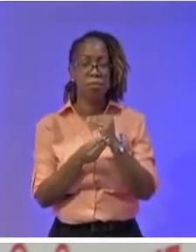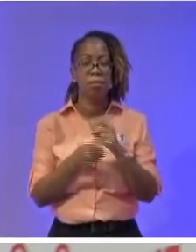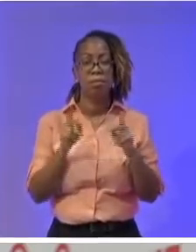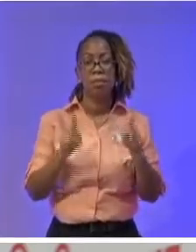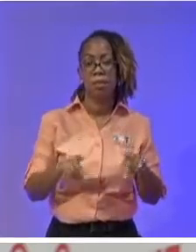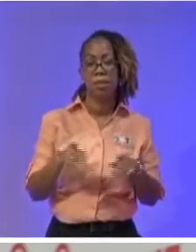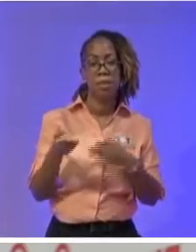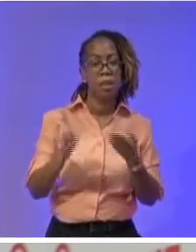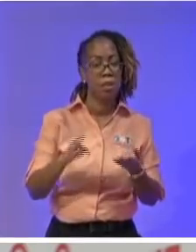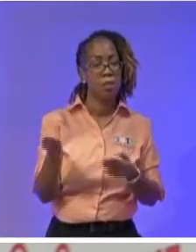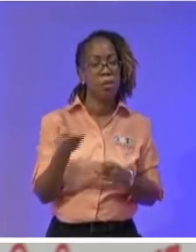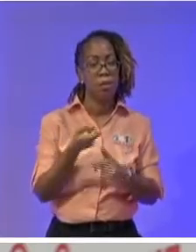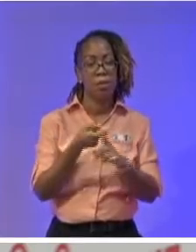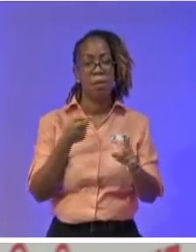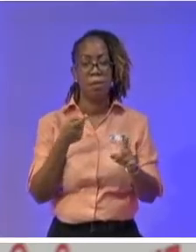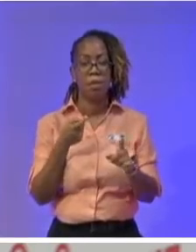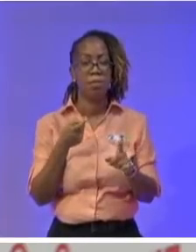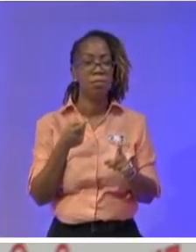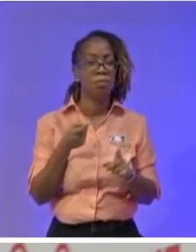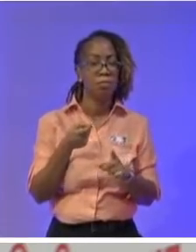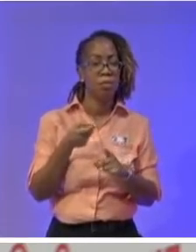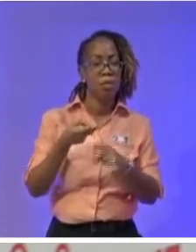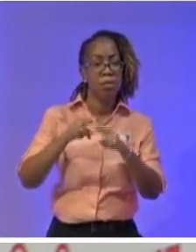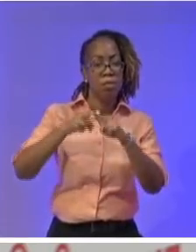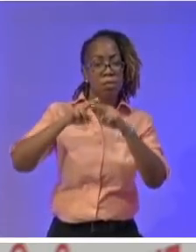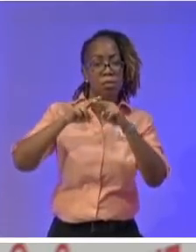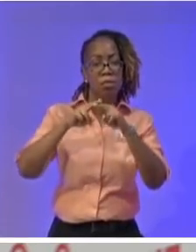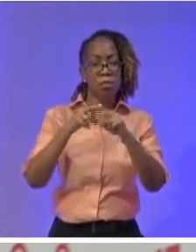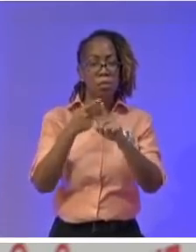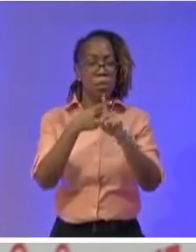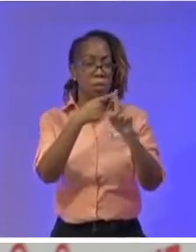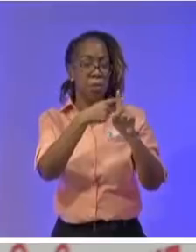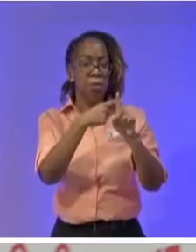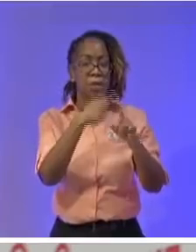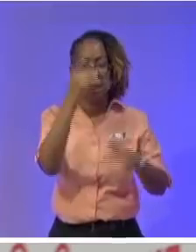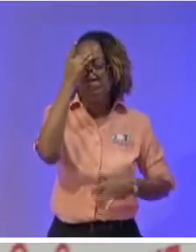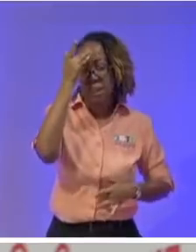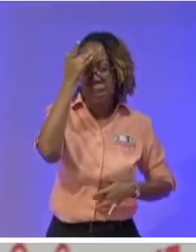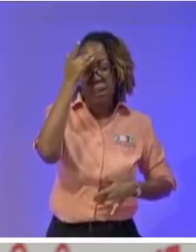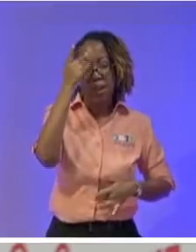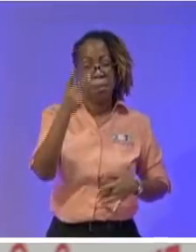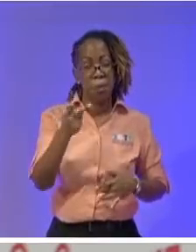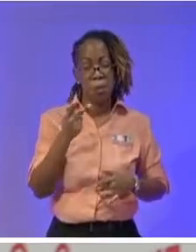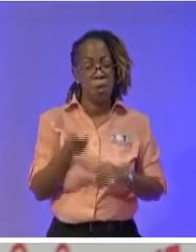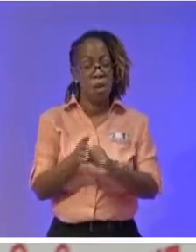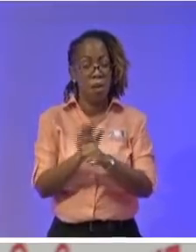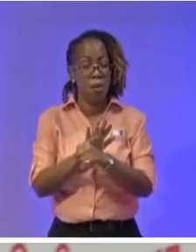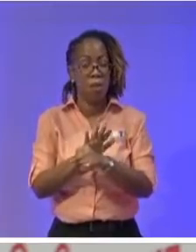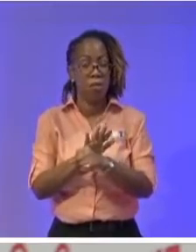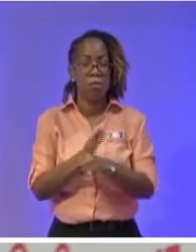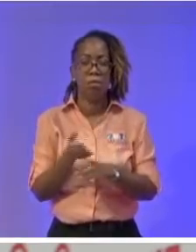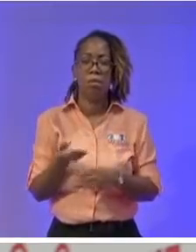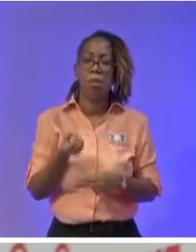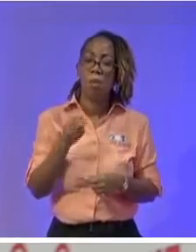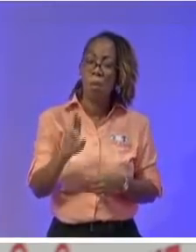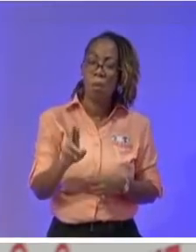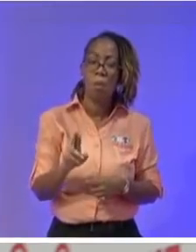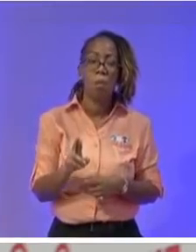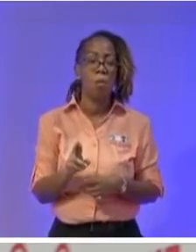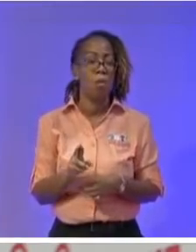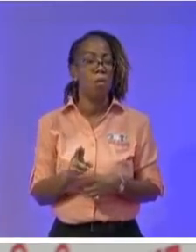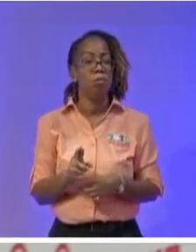COVID and those dying and having a positive PCR test at the time of death. So that's how we classify in the Ministry of